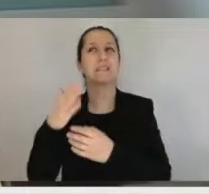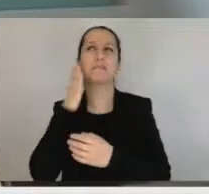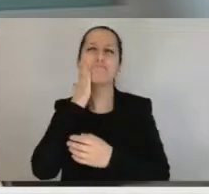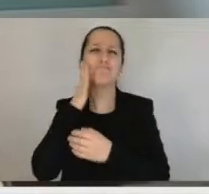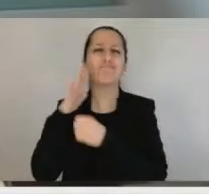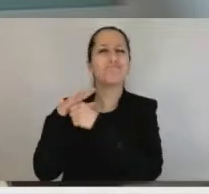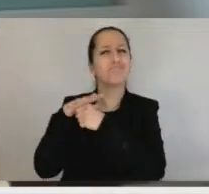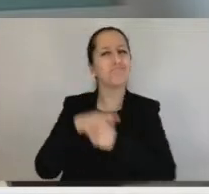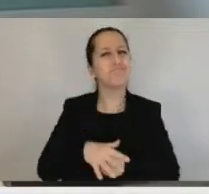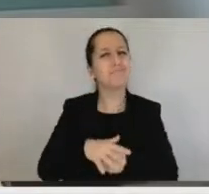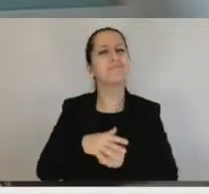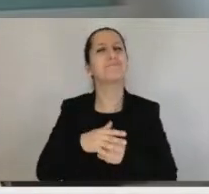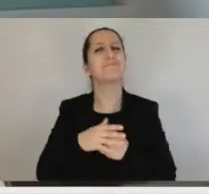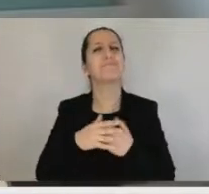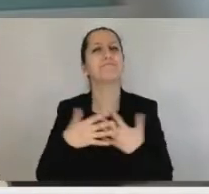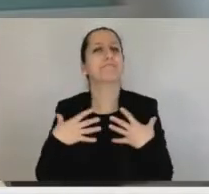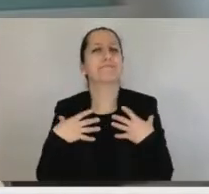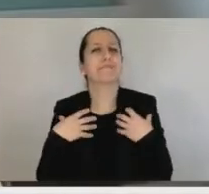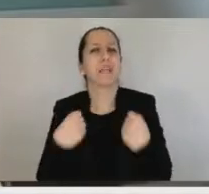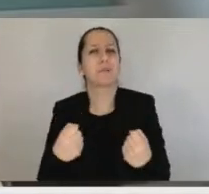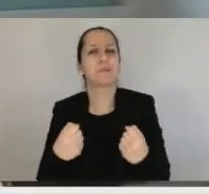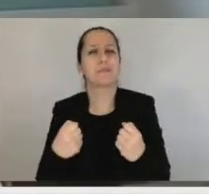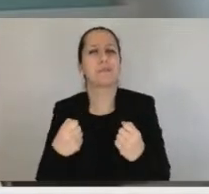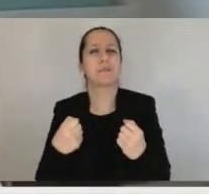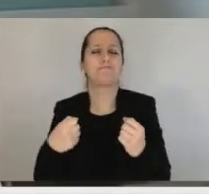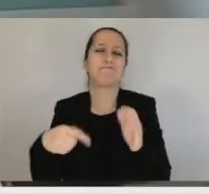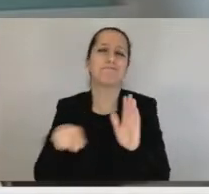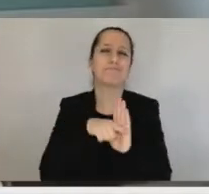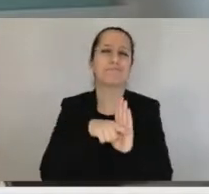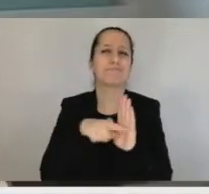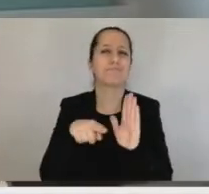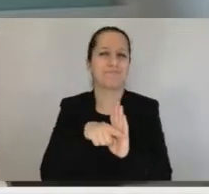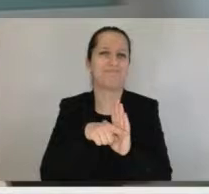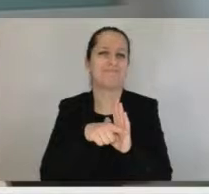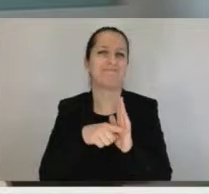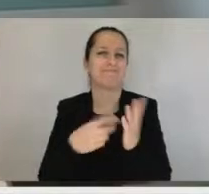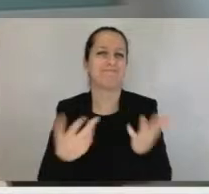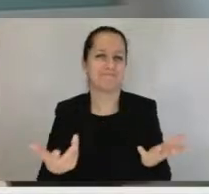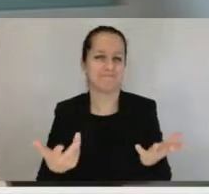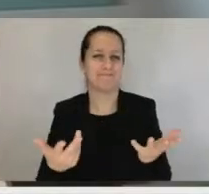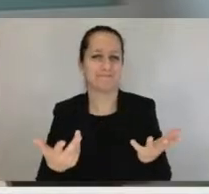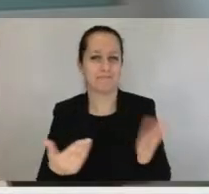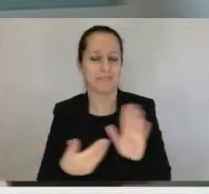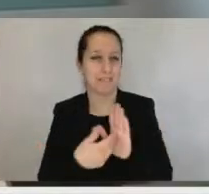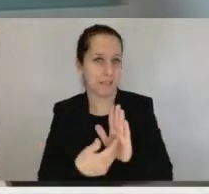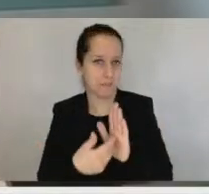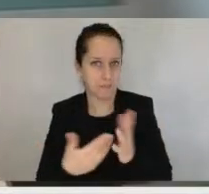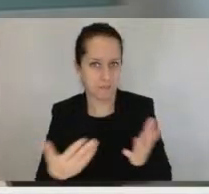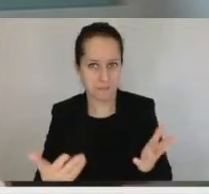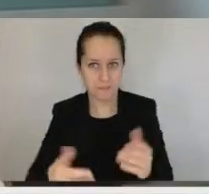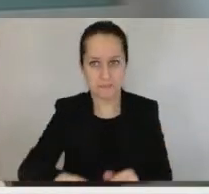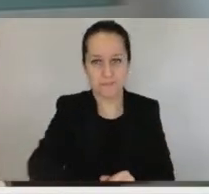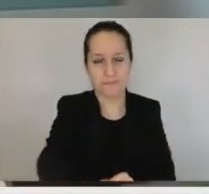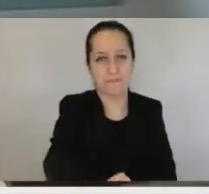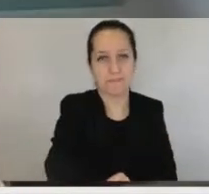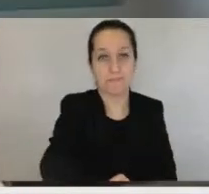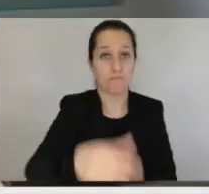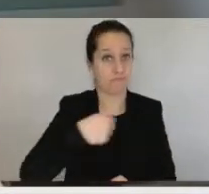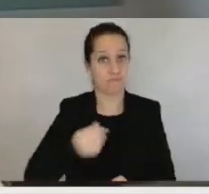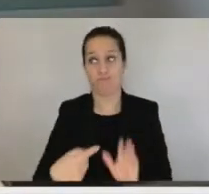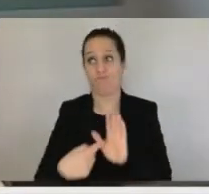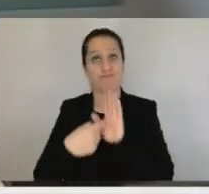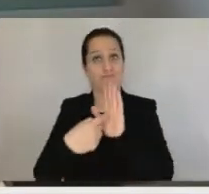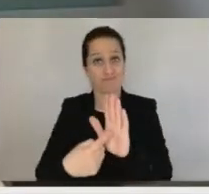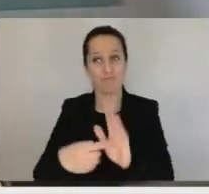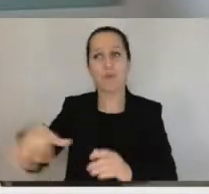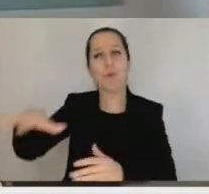are poorer. We showed you the figures for Indigenous people and non-Indigenous in completion